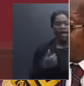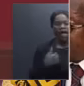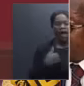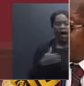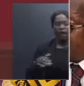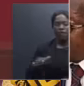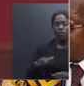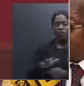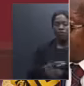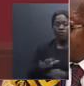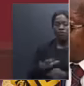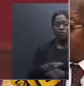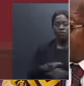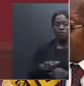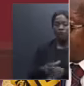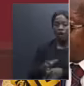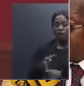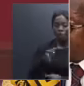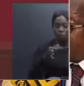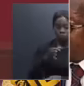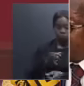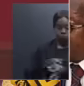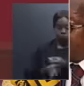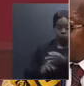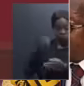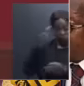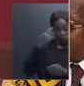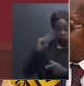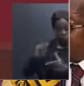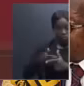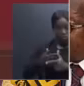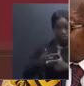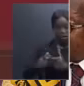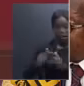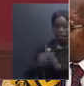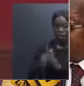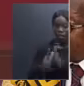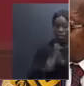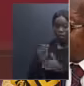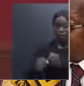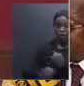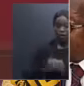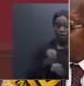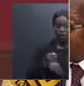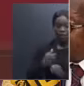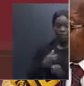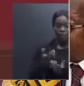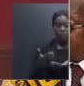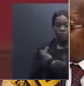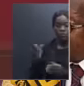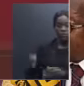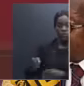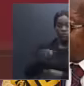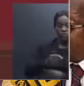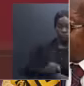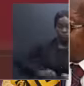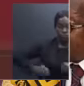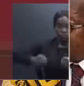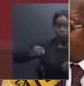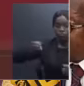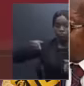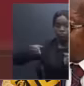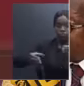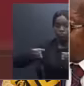of the court for the next legal year, I have decided to appoint to the Supreme Court,